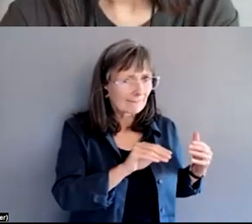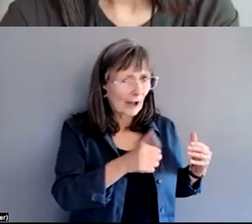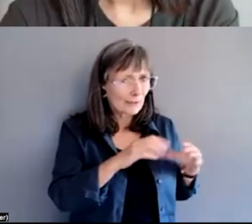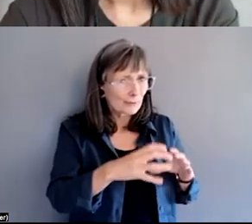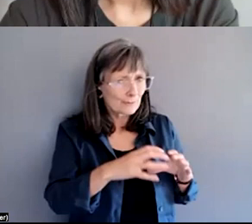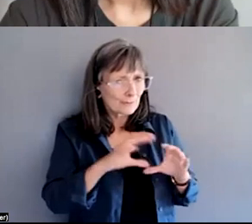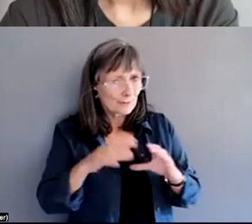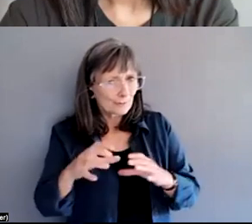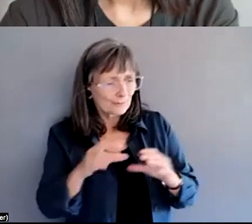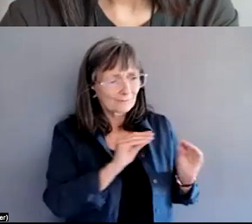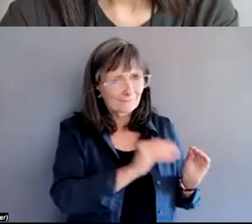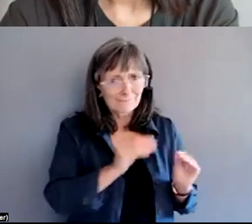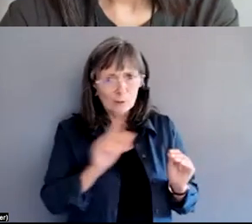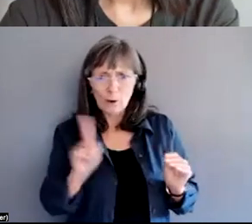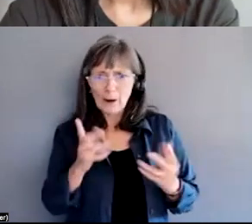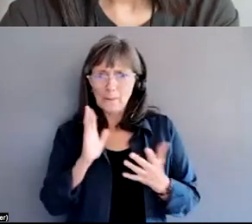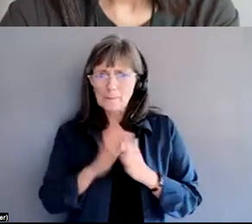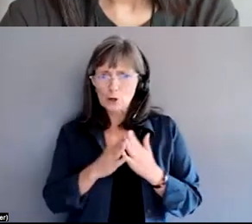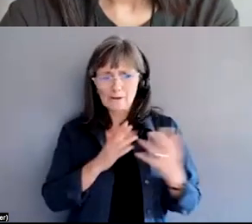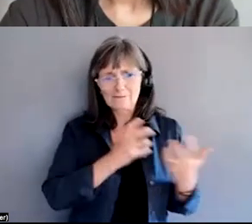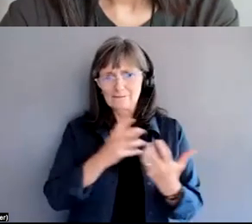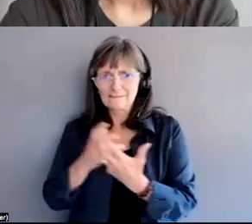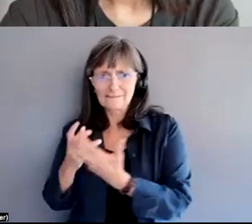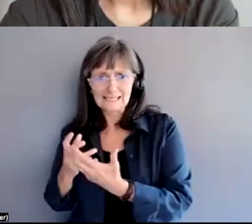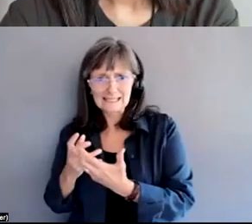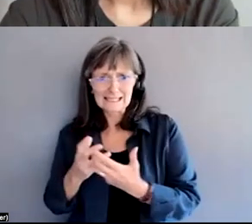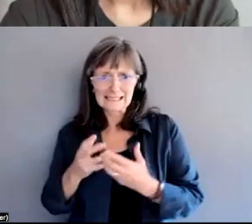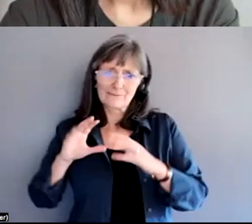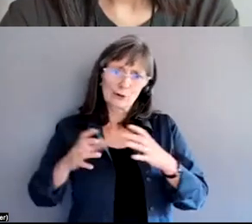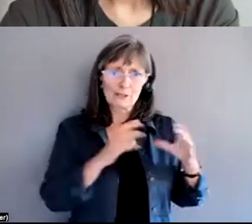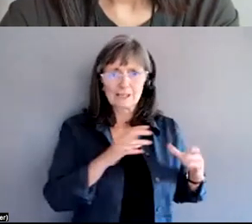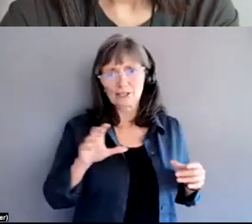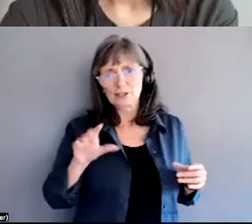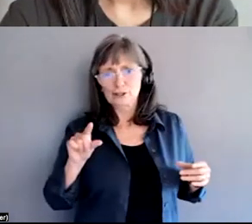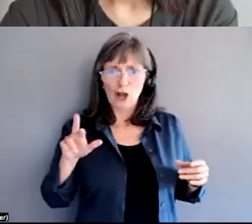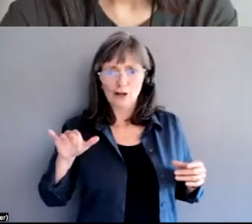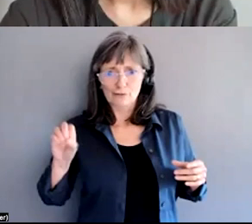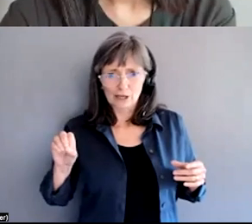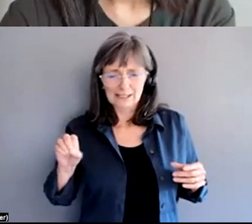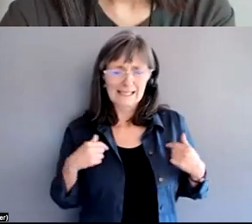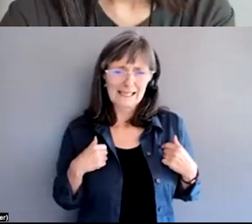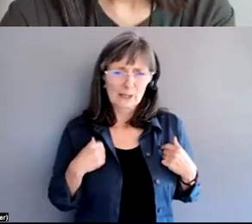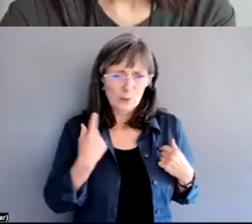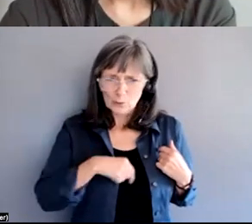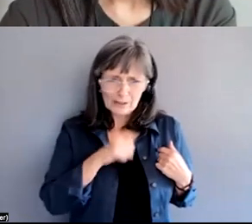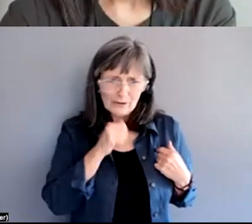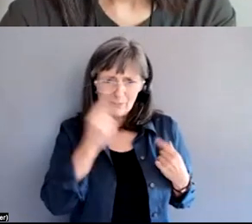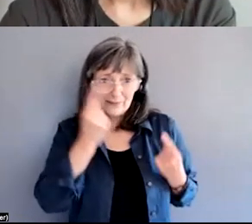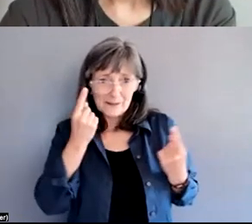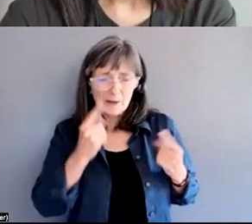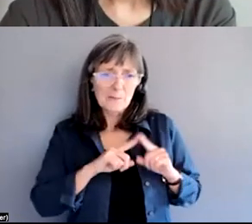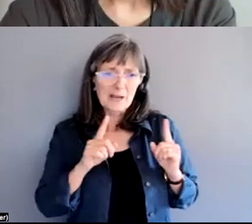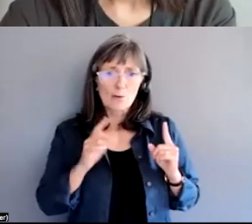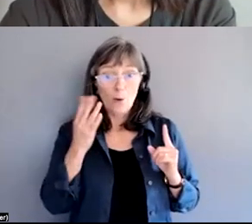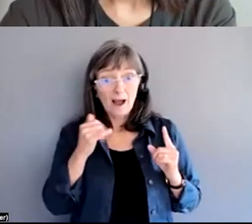And I think frequently, though we don't talk about it, I'm thinking about it now in real time as we have this conversation. I think a lot of what informs that